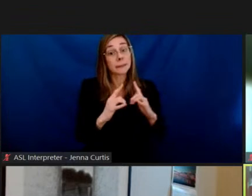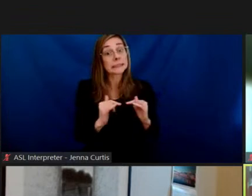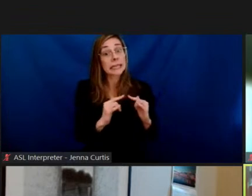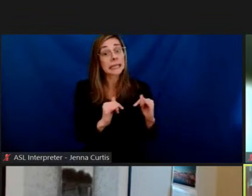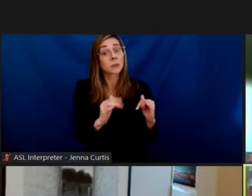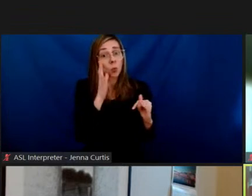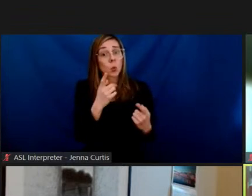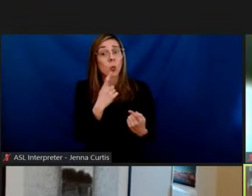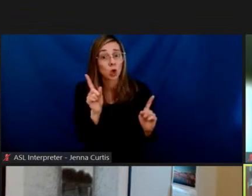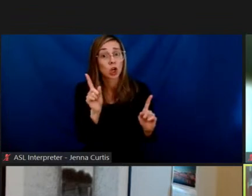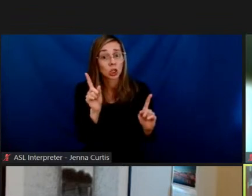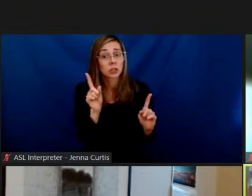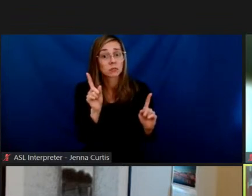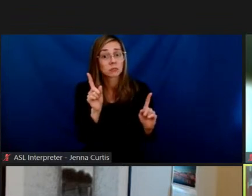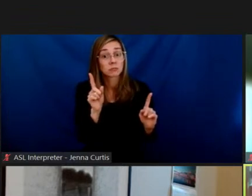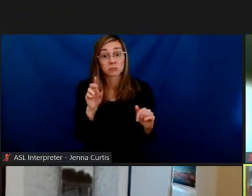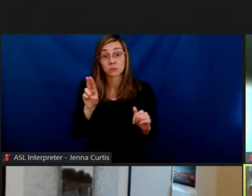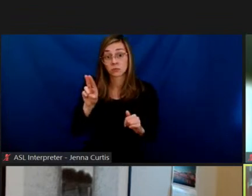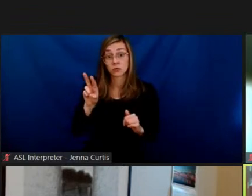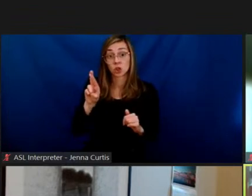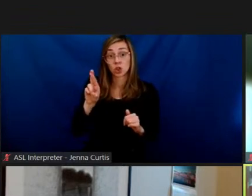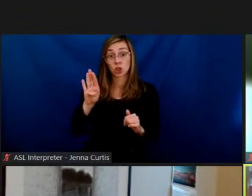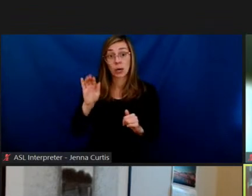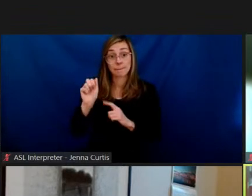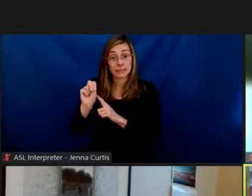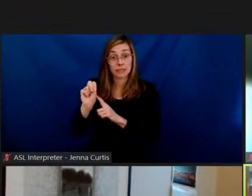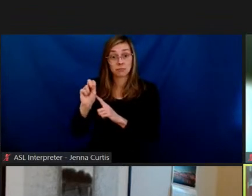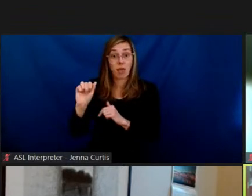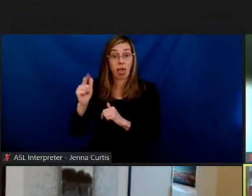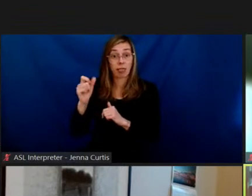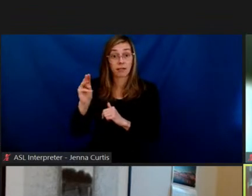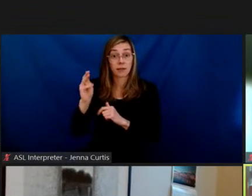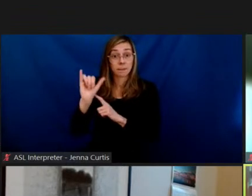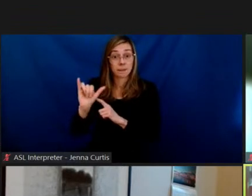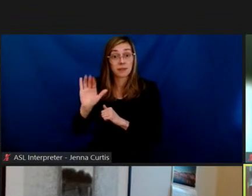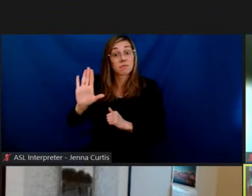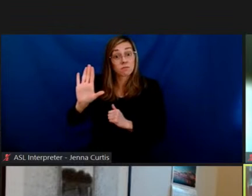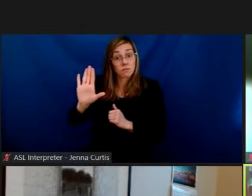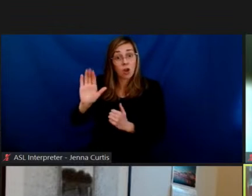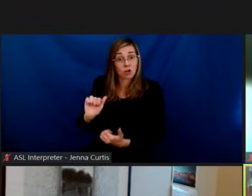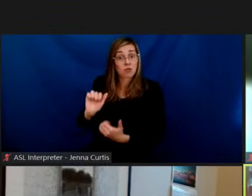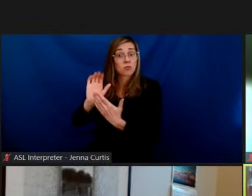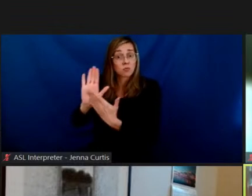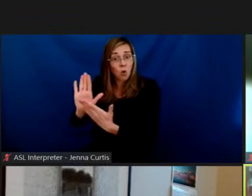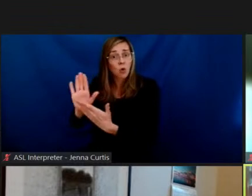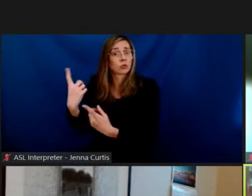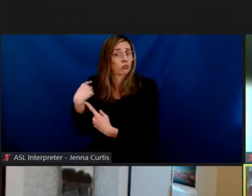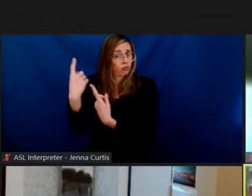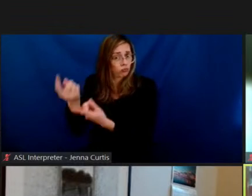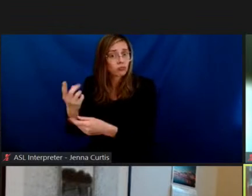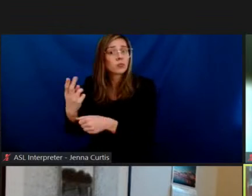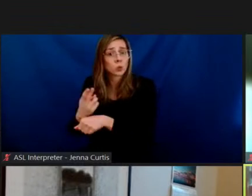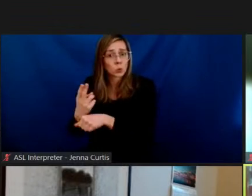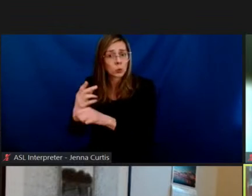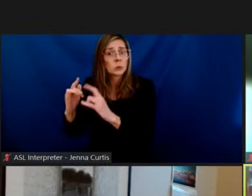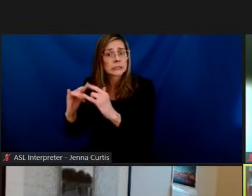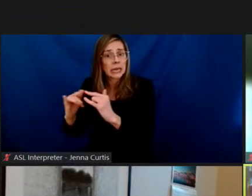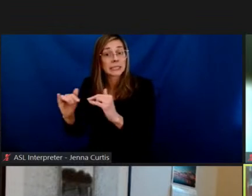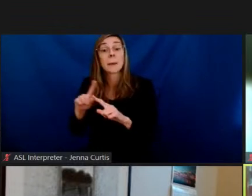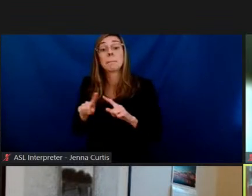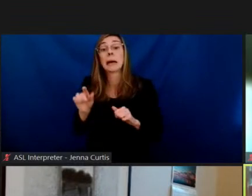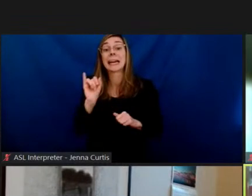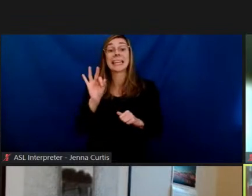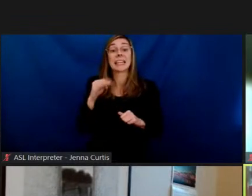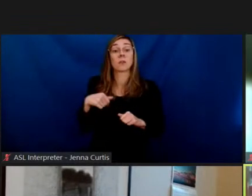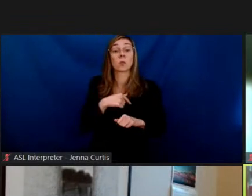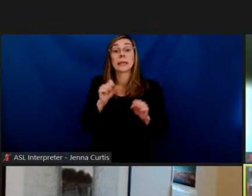Alchemy model has been based on tents. But if we can also find a quick way to both fund and